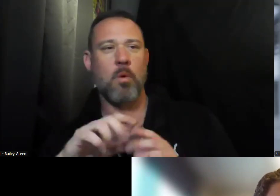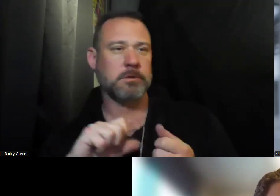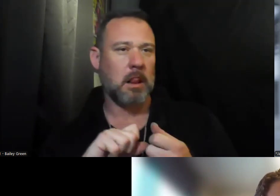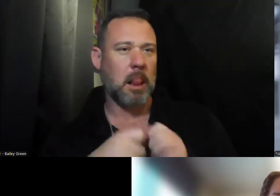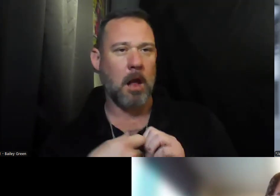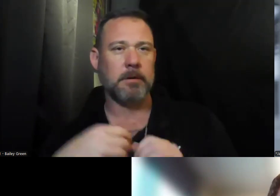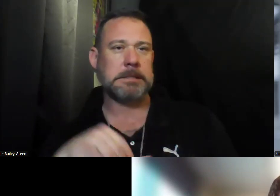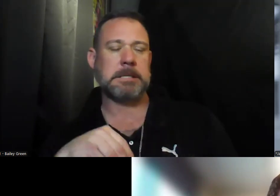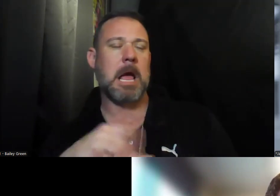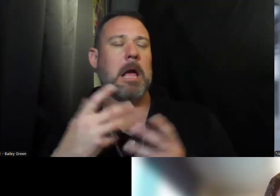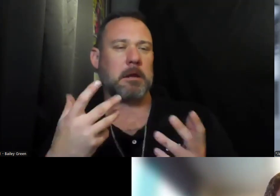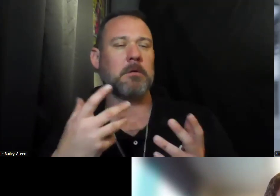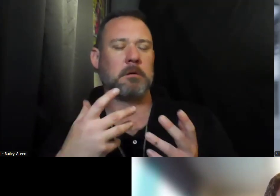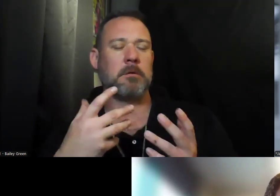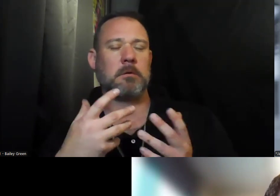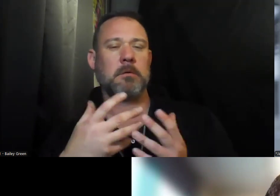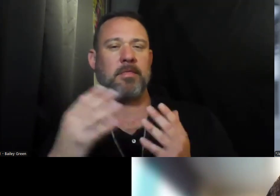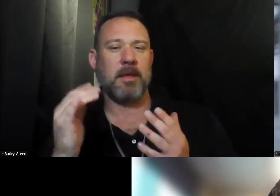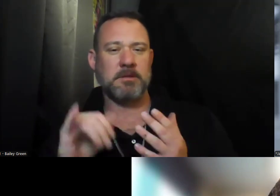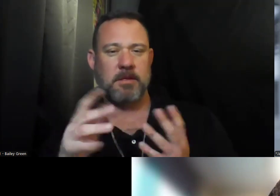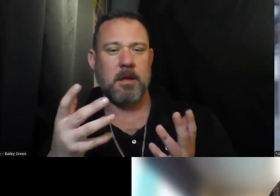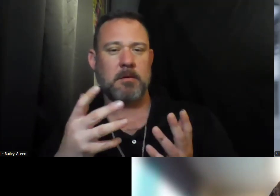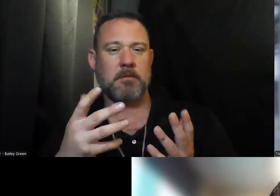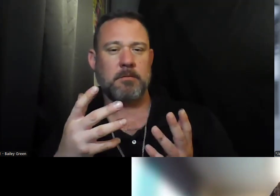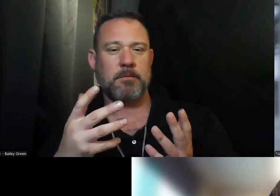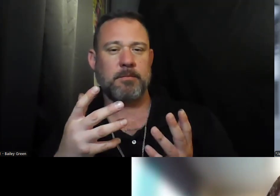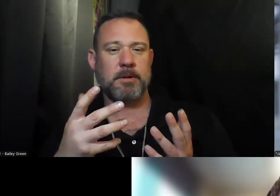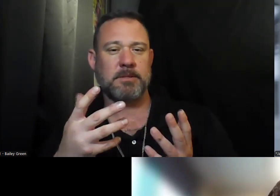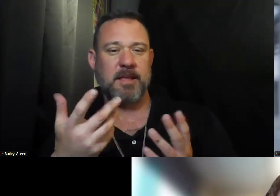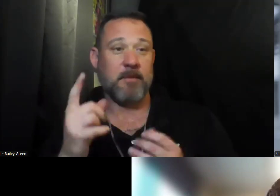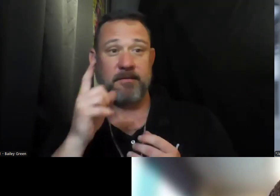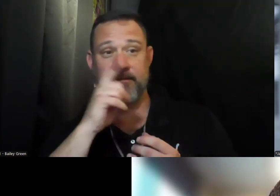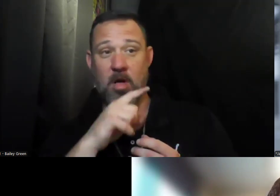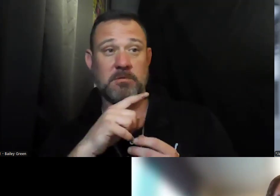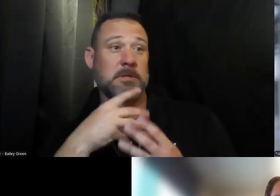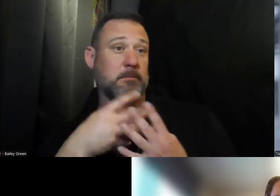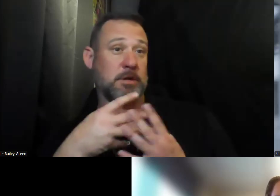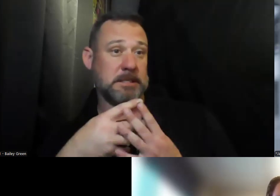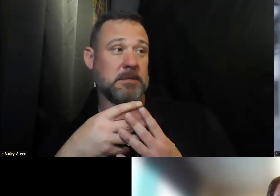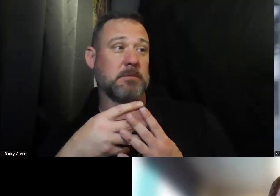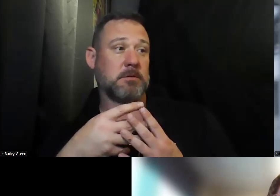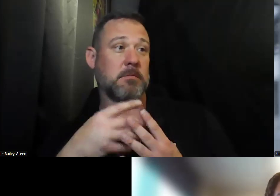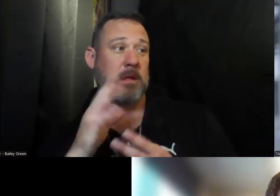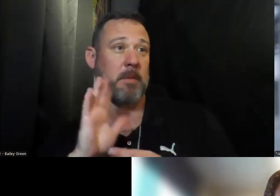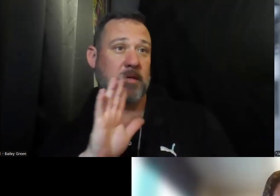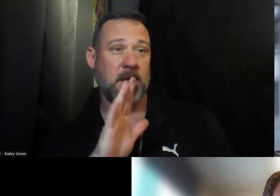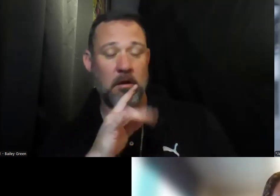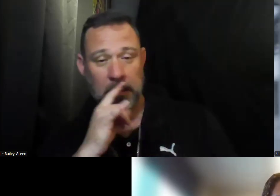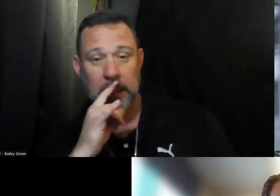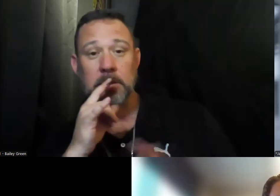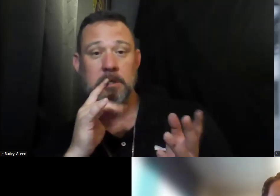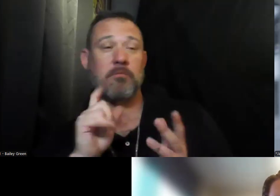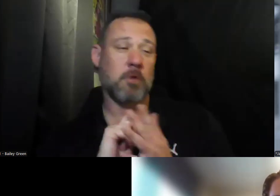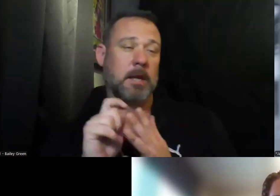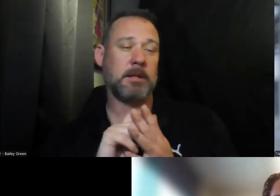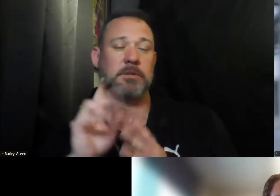inside? You know, things like that, right? Because they've been false imprisoned by their kid, and write those crime reports and